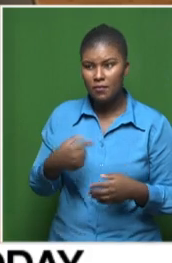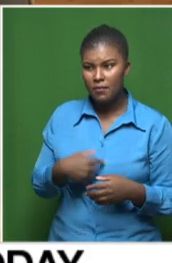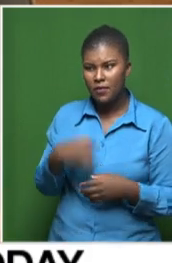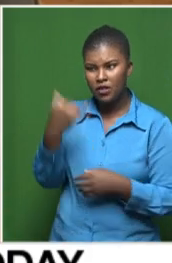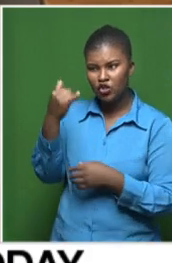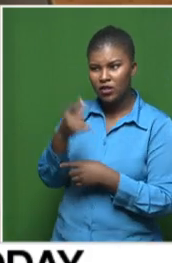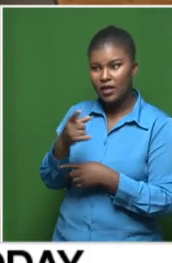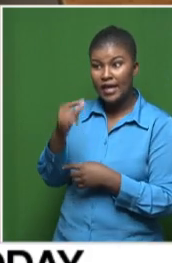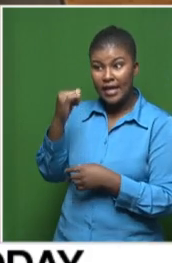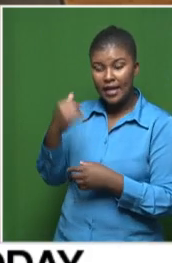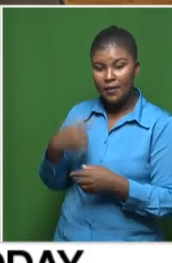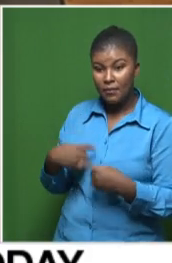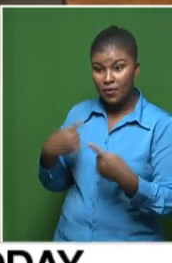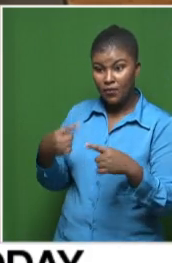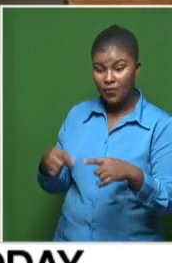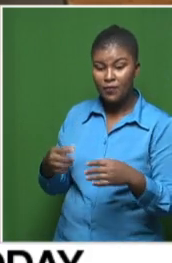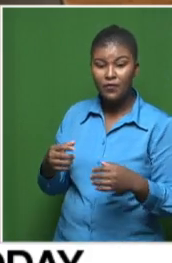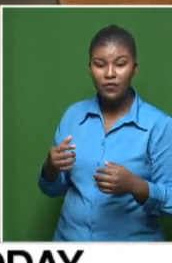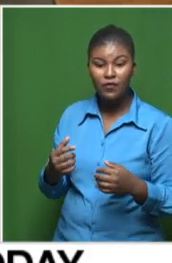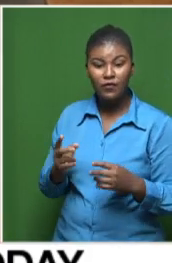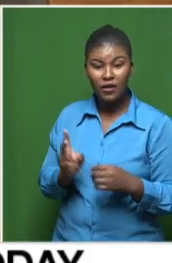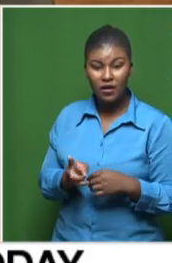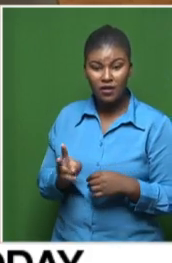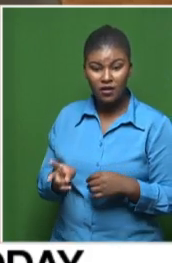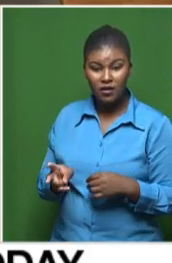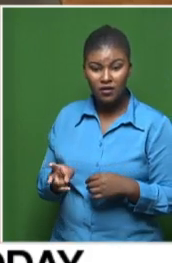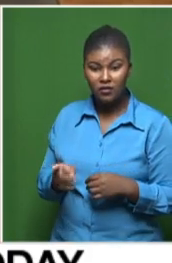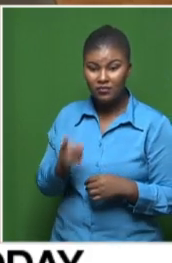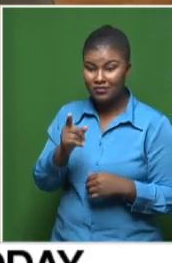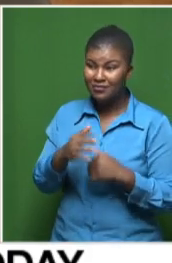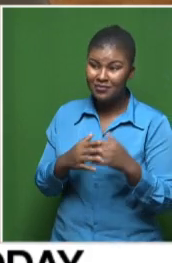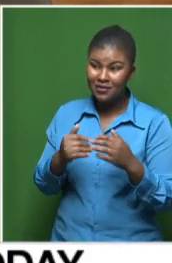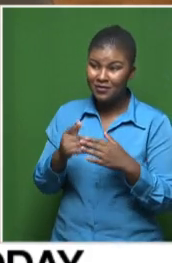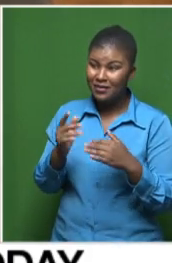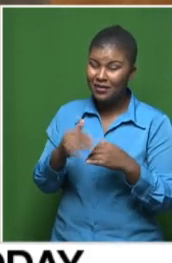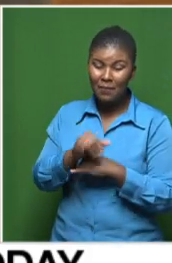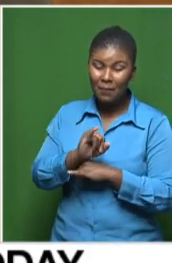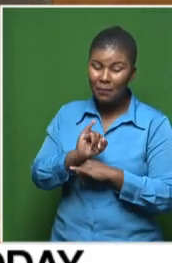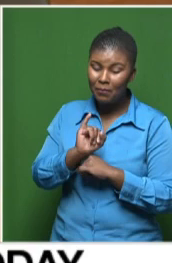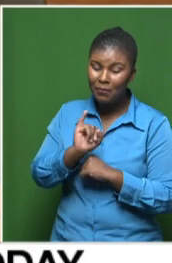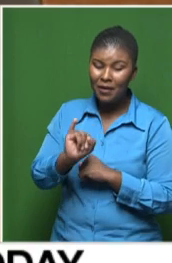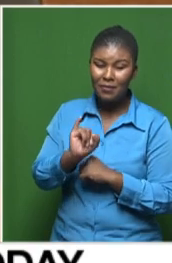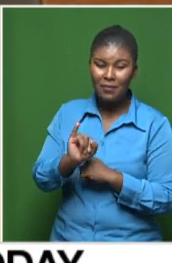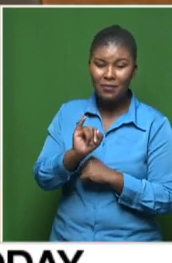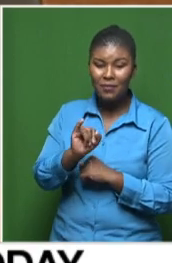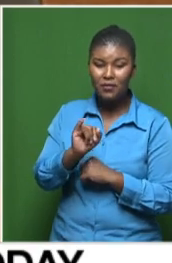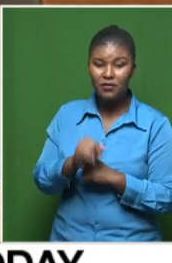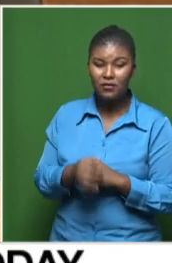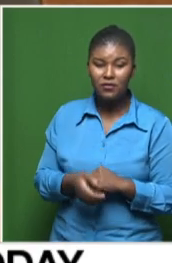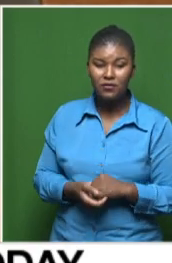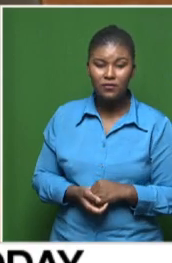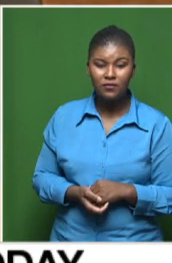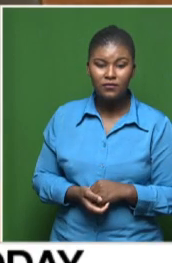here. Yesterday I came here and I see the state of infrastructure is bad. But at the